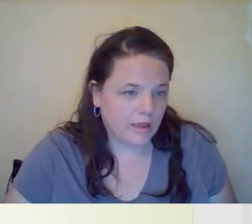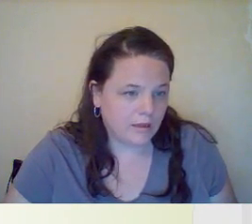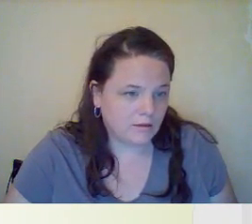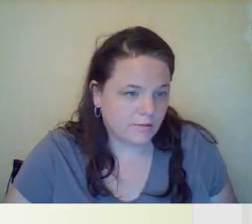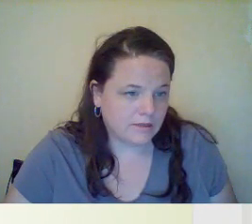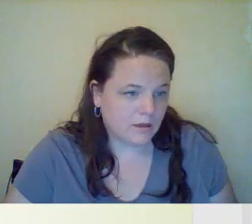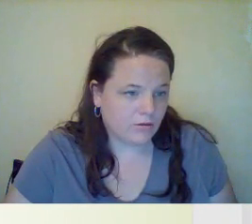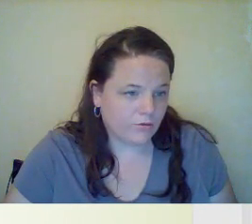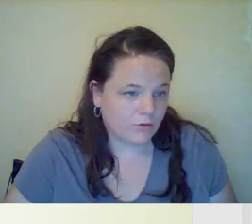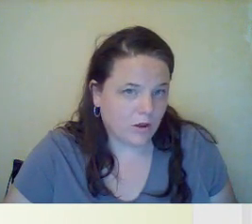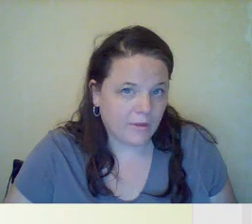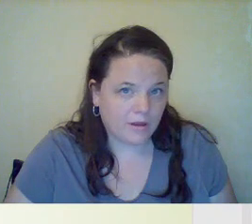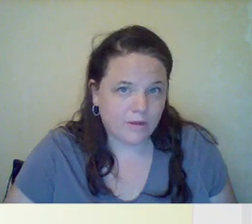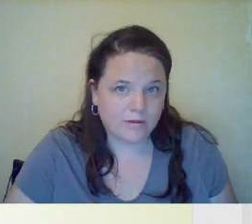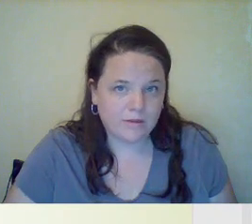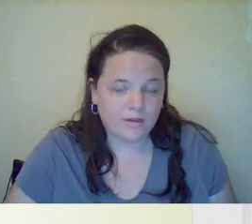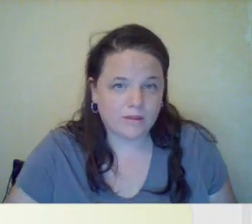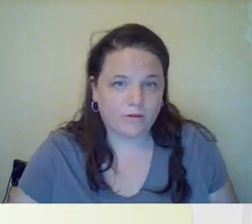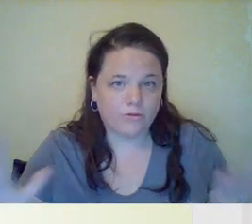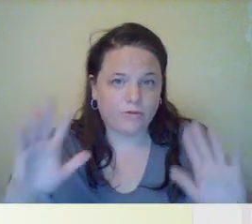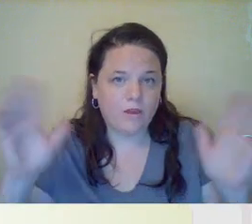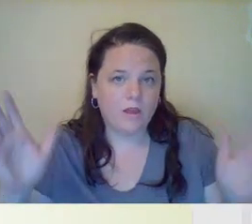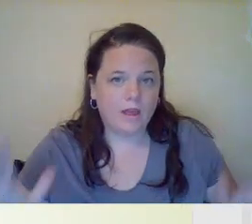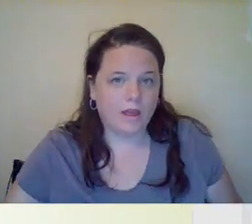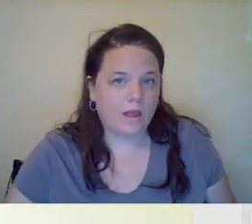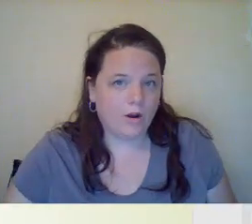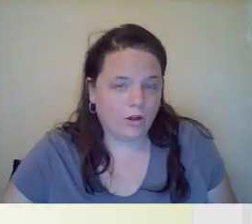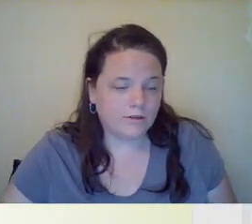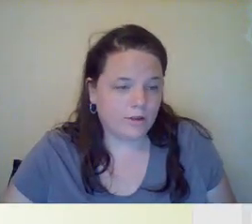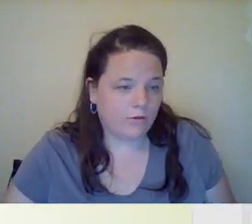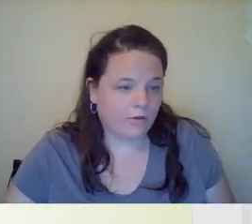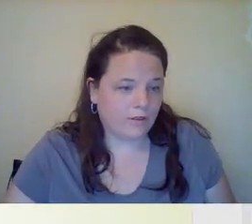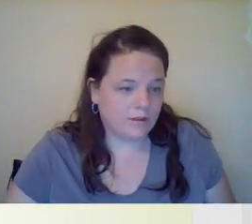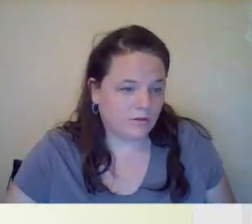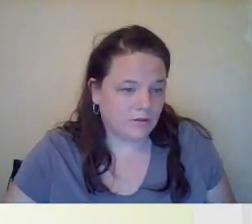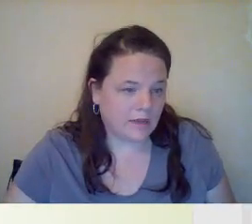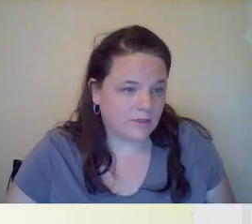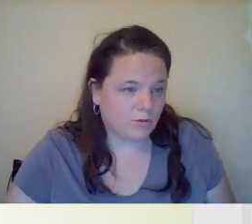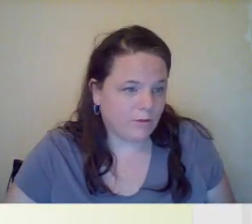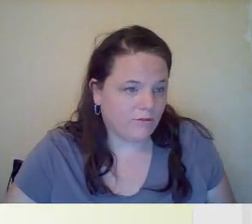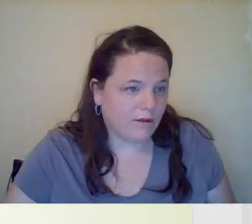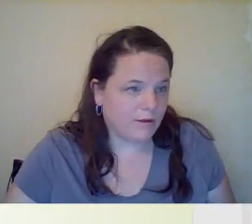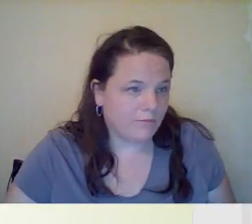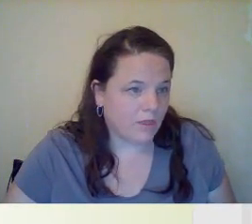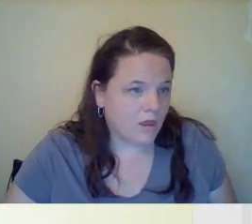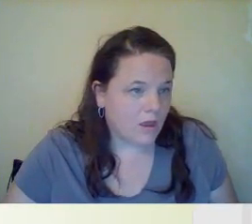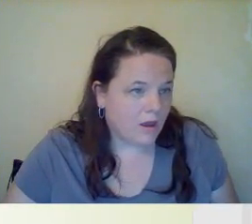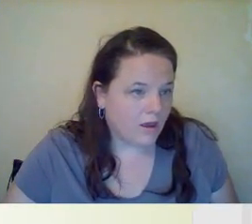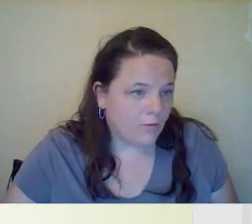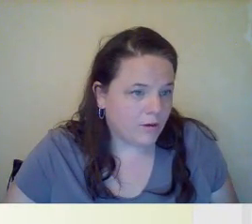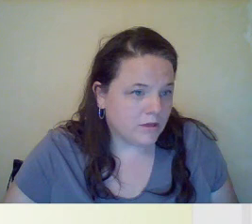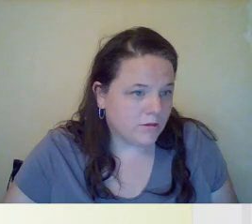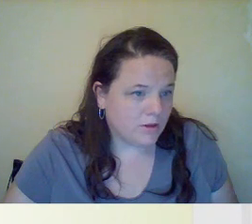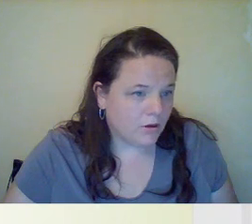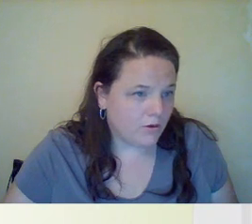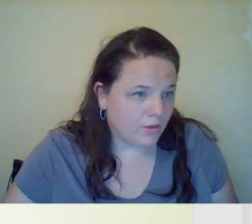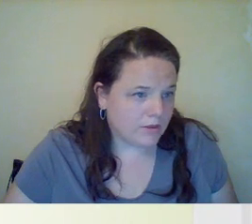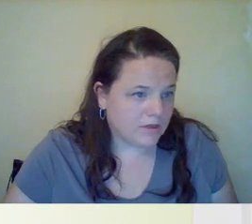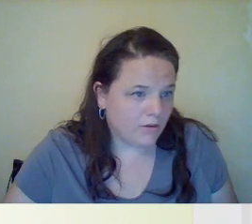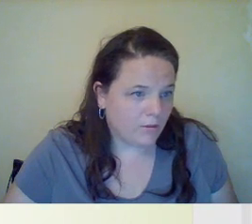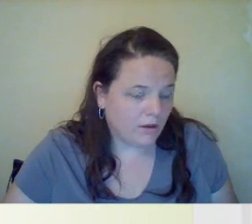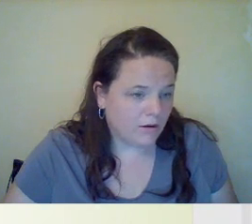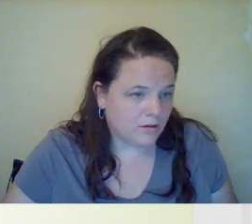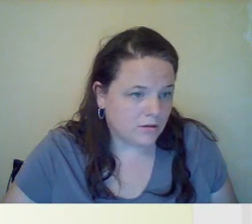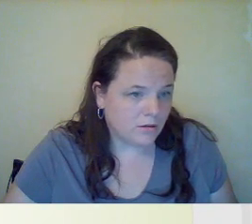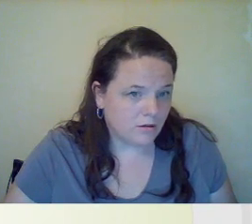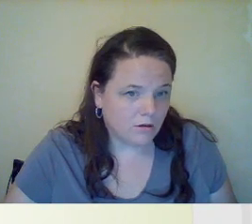screen and myself. So I'm not going to be able to see myself at all. So hopefully these signs will come out fine. What we're going to do is go over the